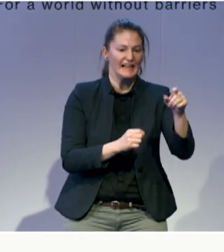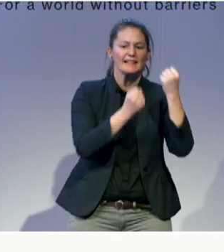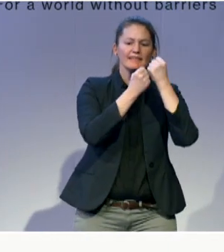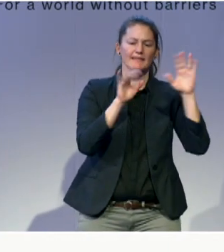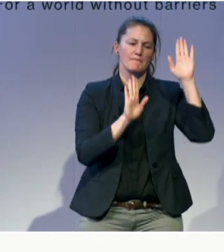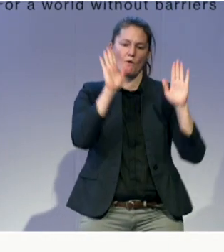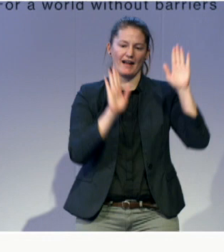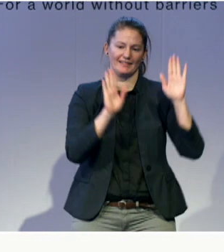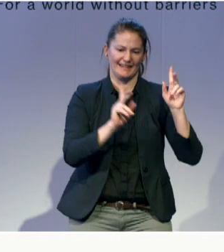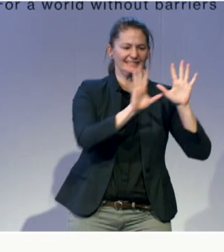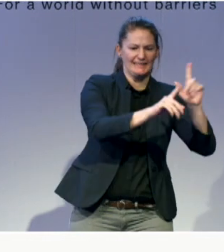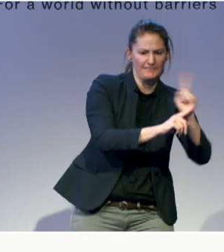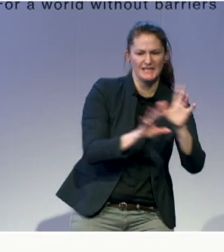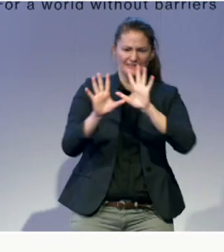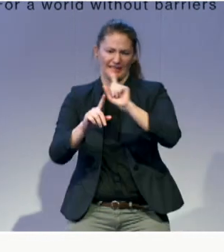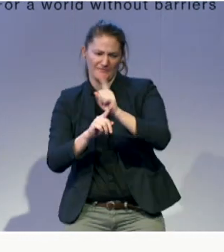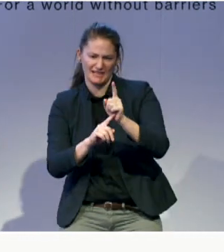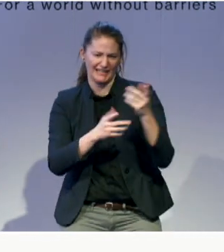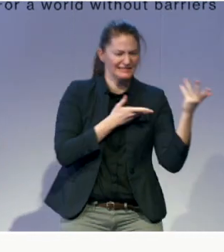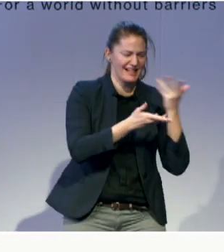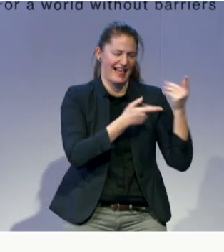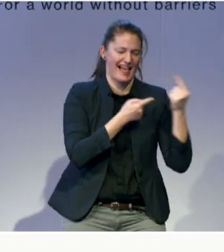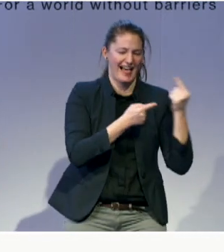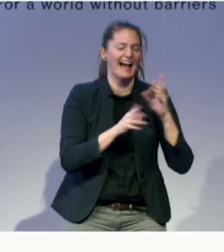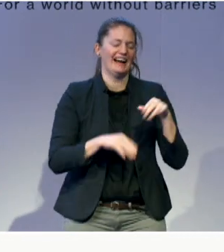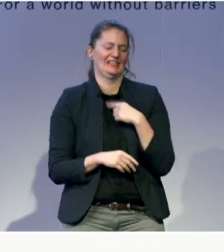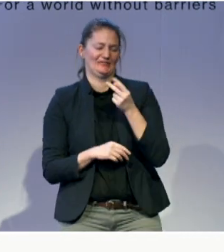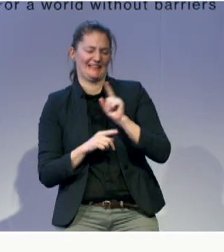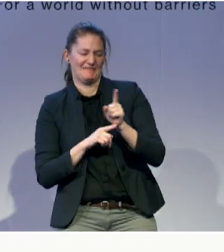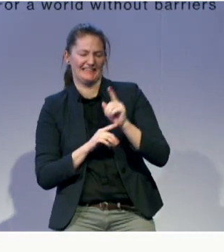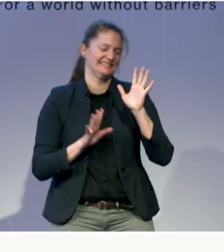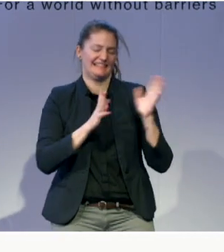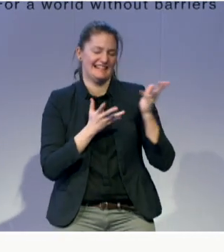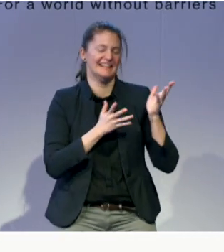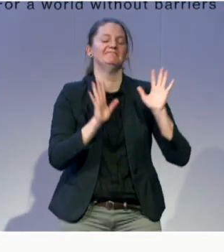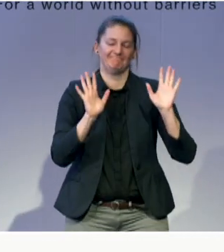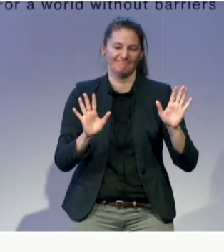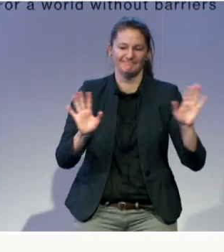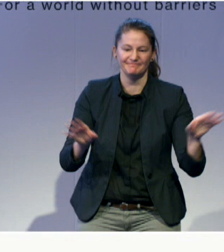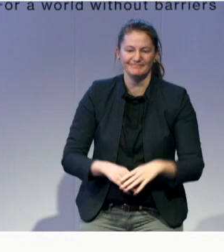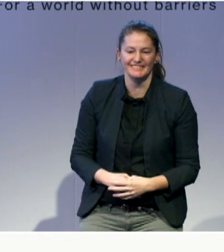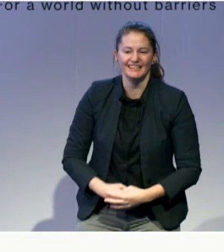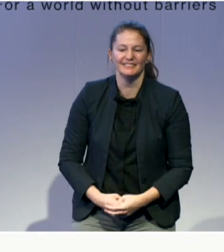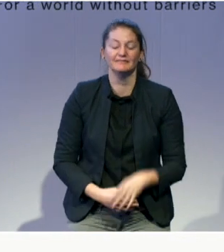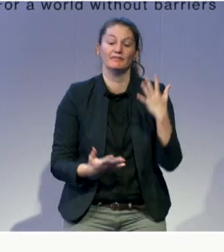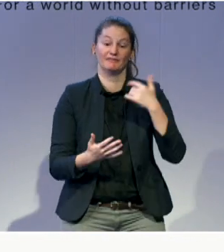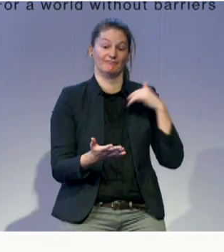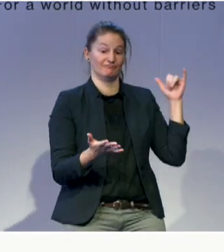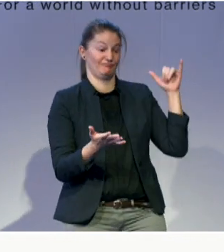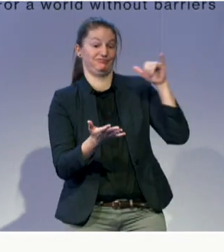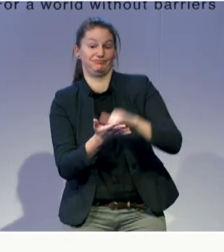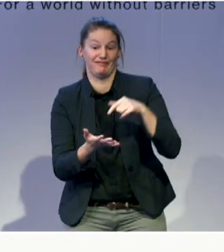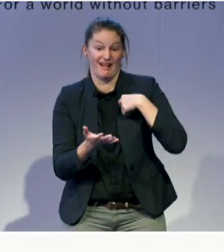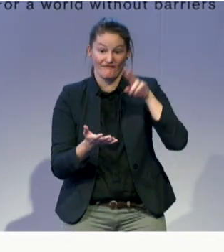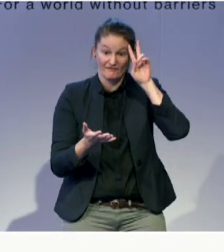got off the plane in Vienna and overwhelmed. And I'm going to tell you, whether you like it or not, a bit about the